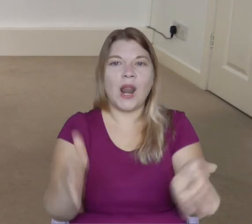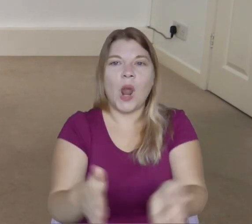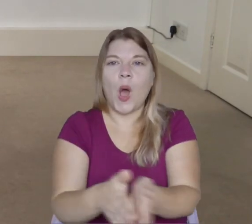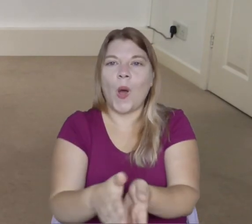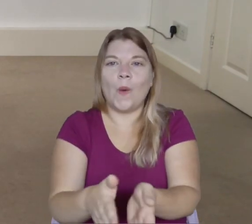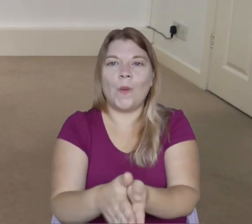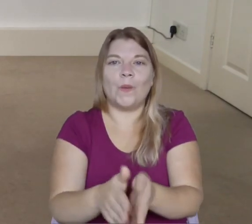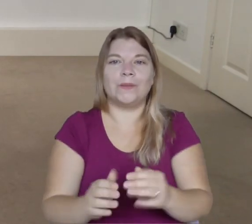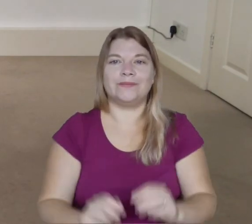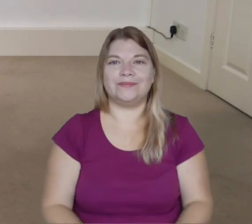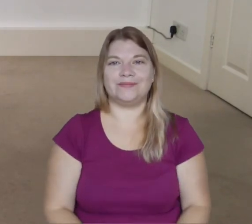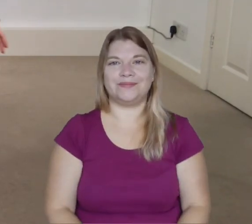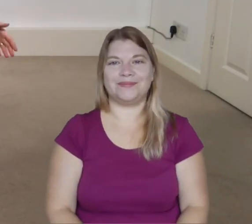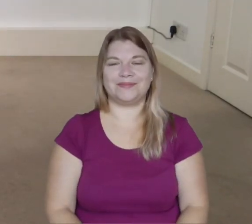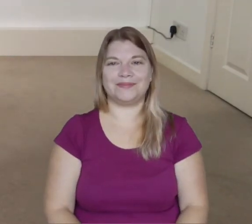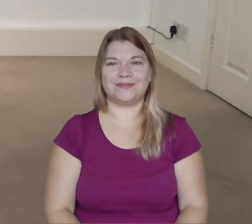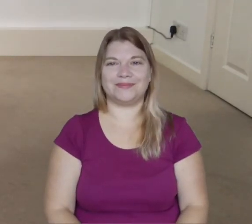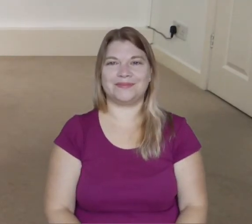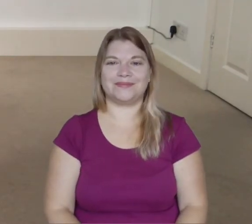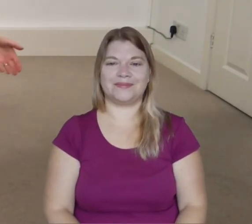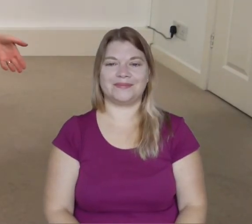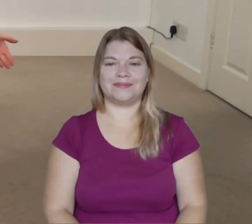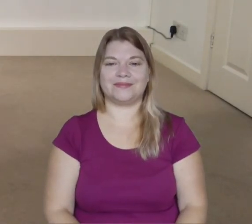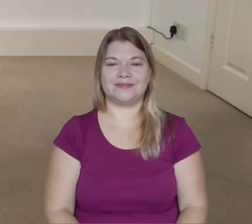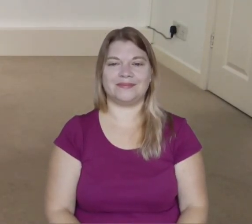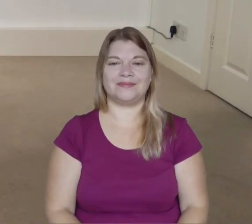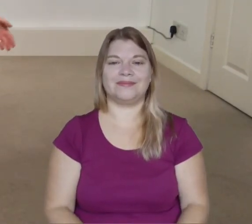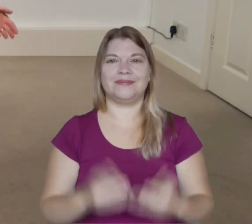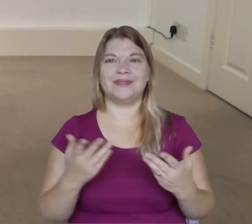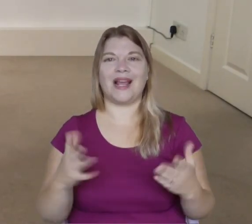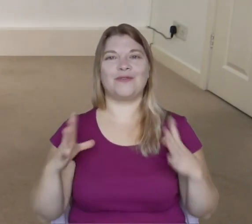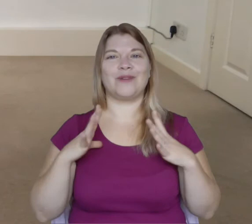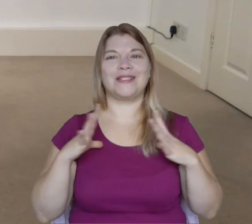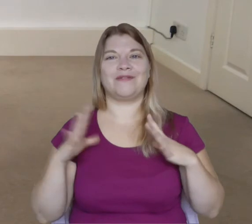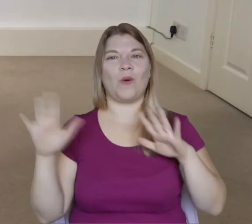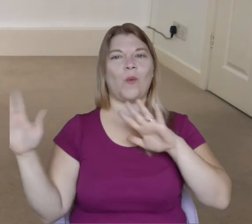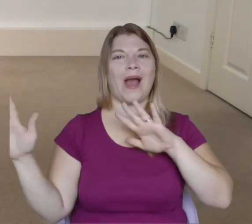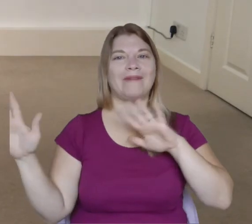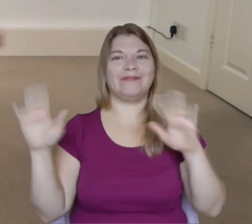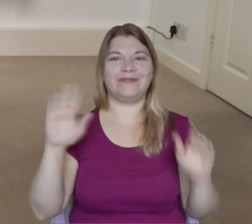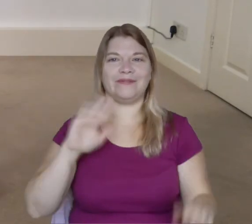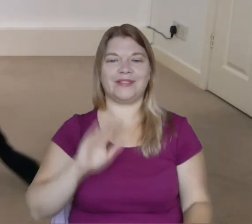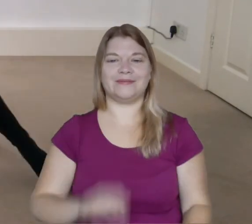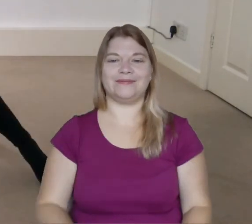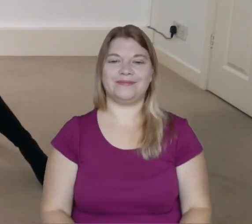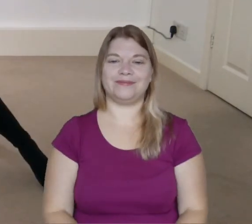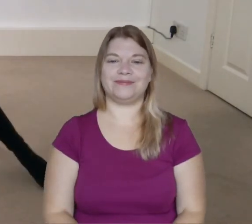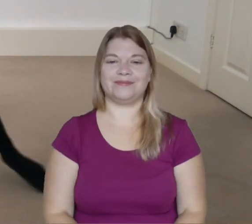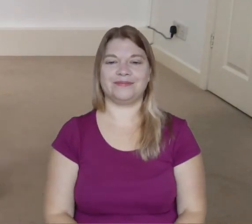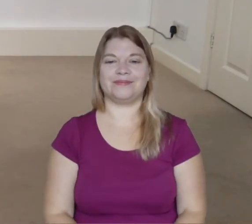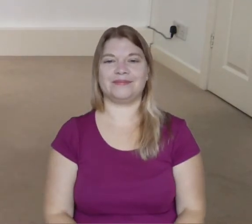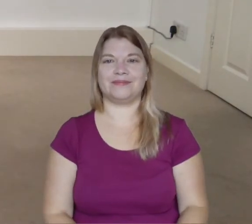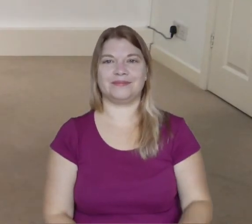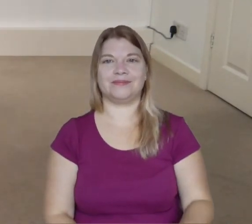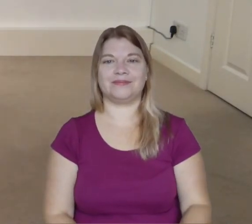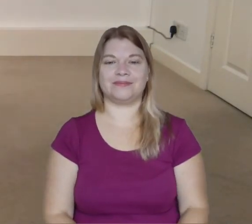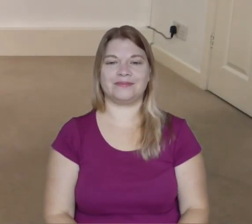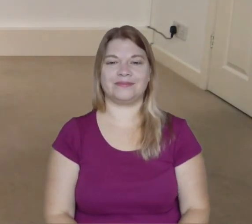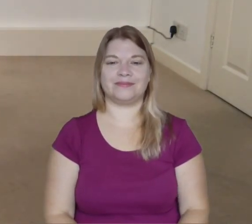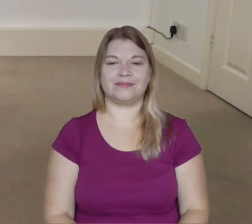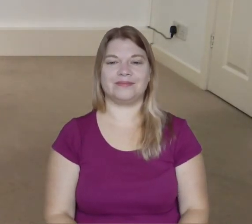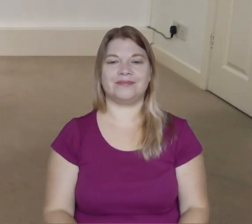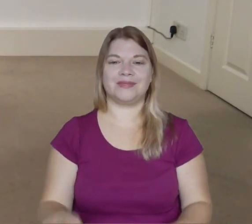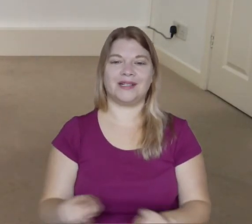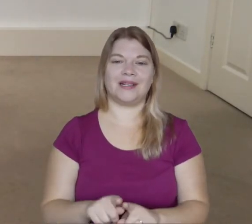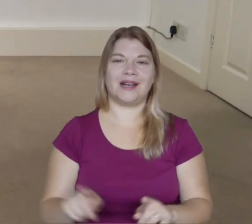or you can clap them low. And now we get ready for our wave, one arm at a time.